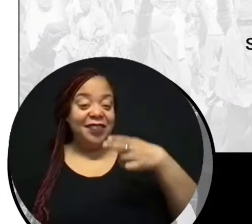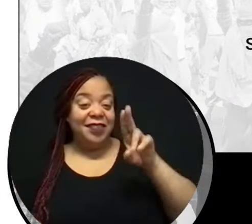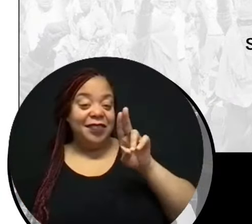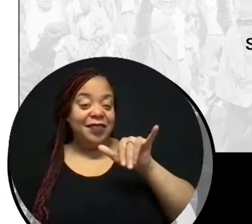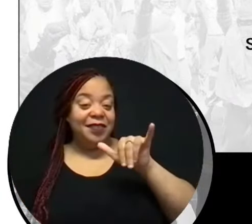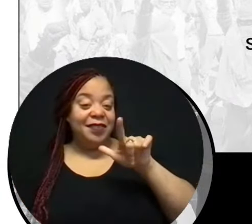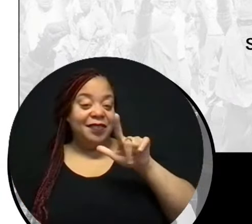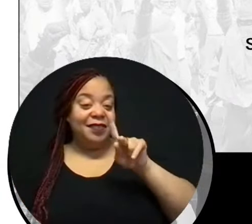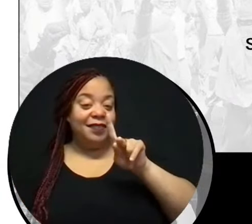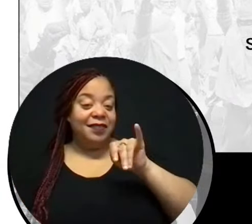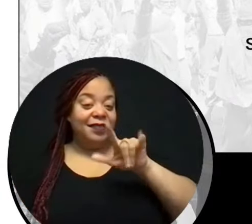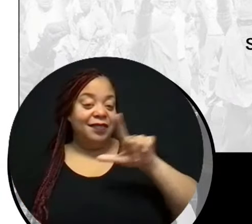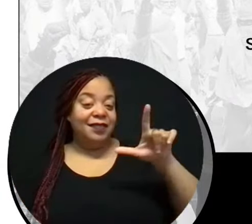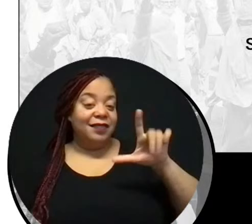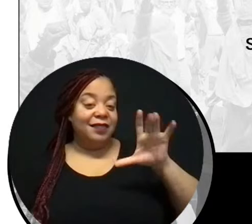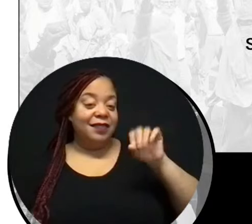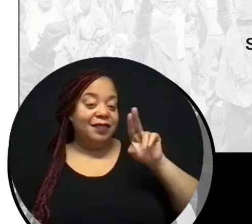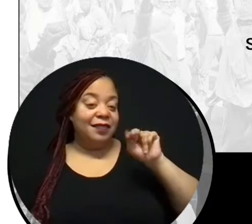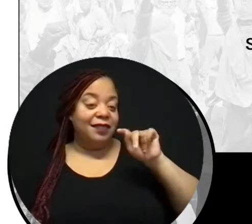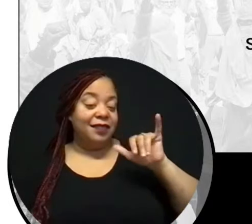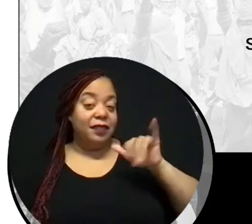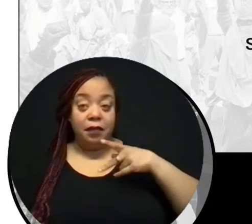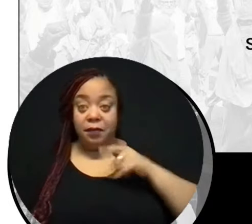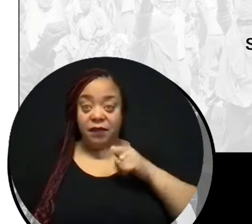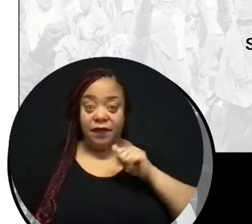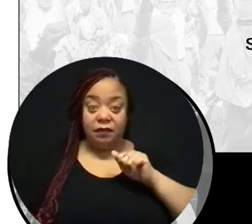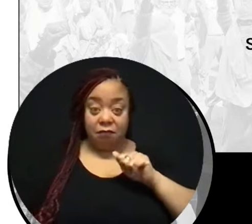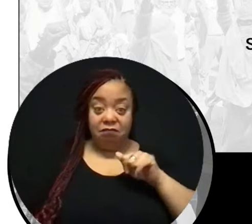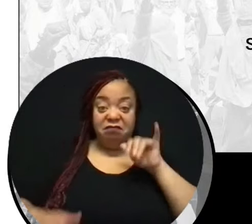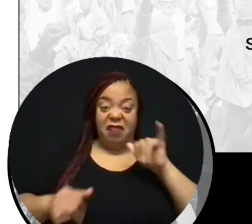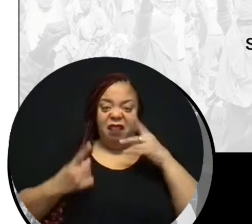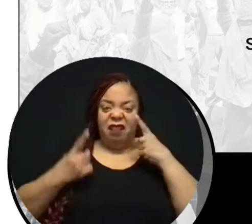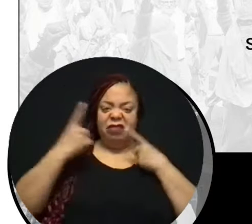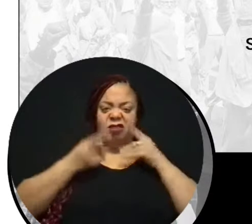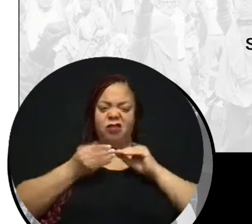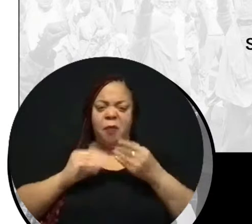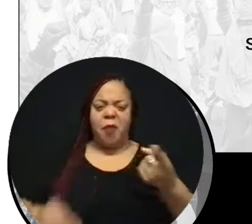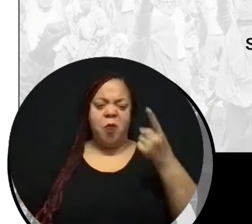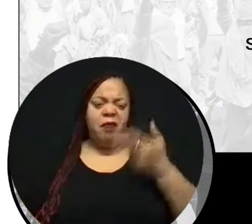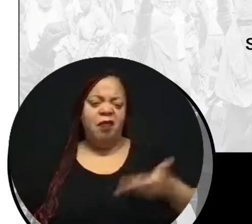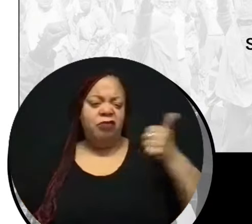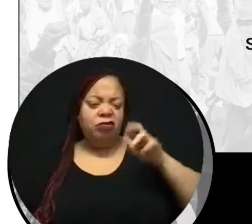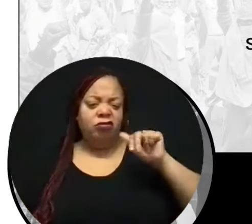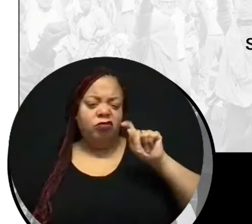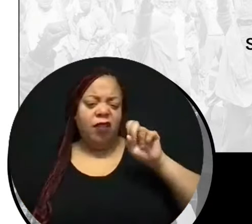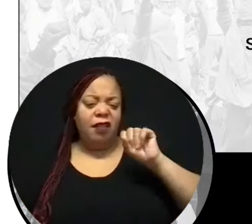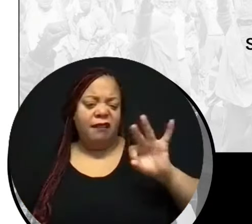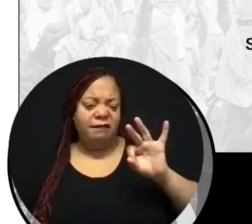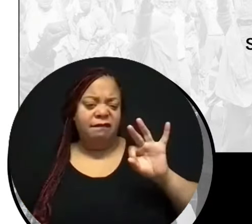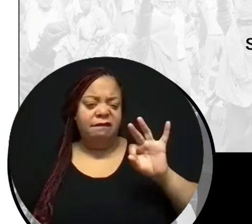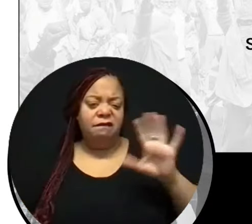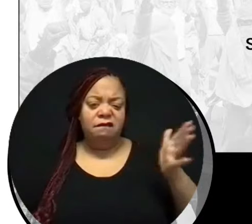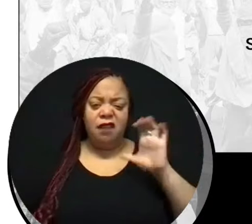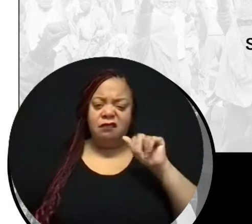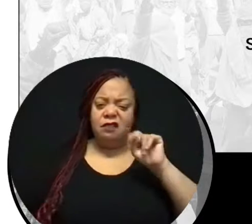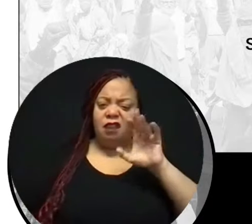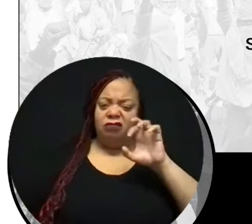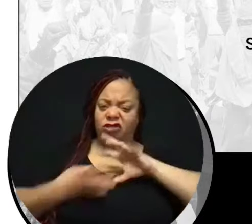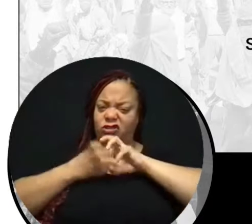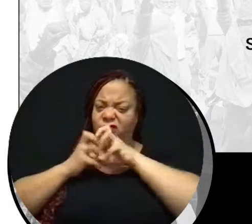several state prisons, Mahanoy, Frackville, and where I'm presently housed at, Cole